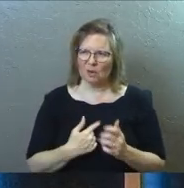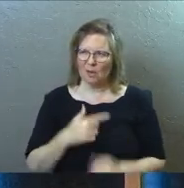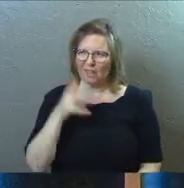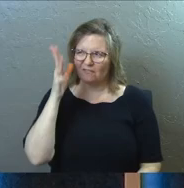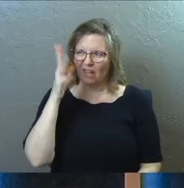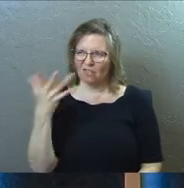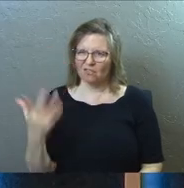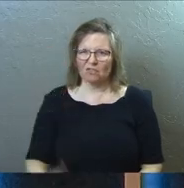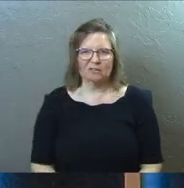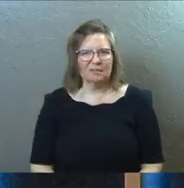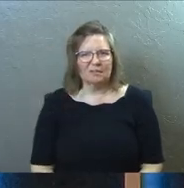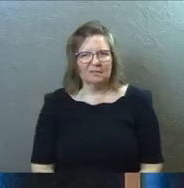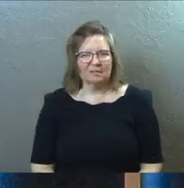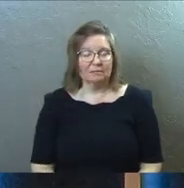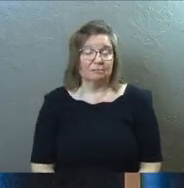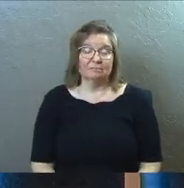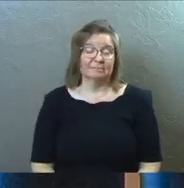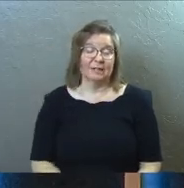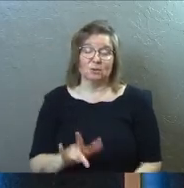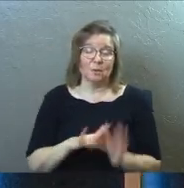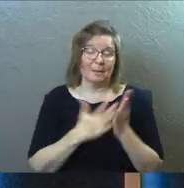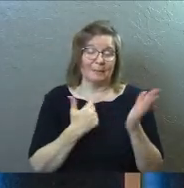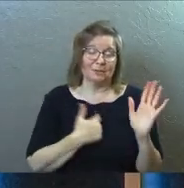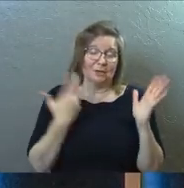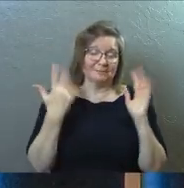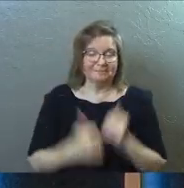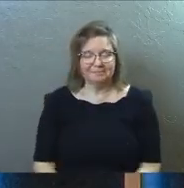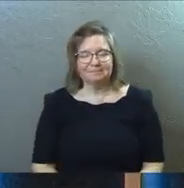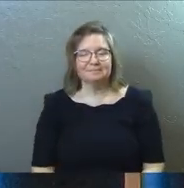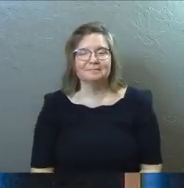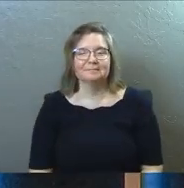way. It's your Bible, sorry.